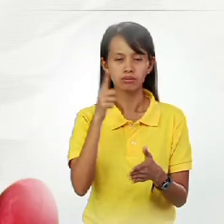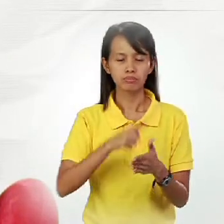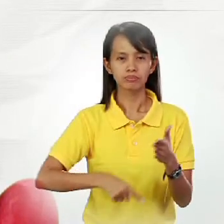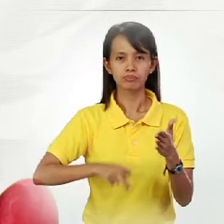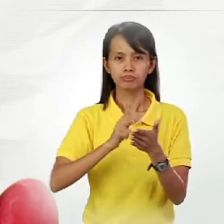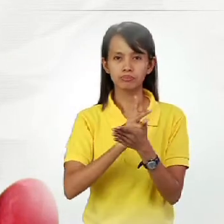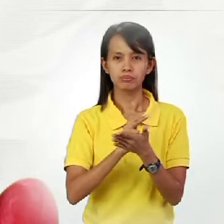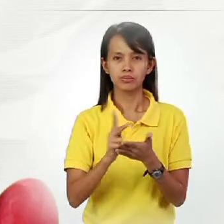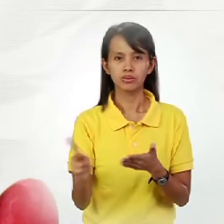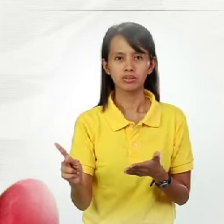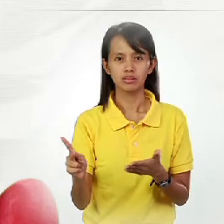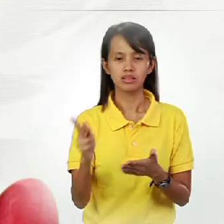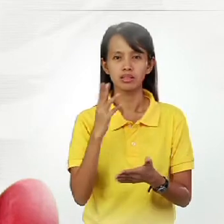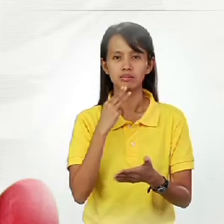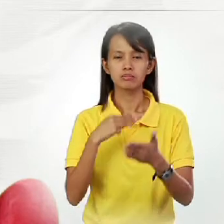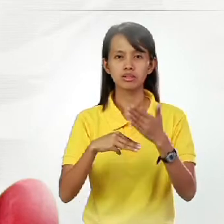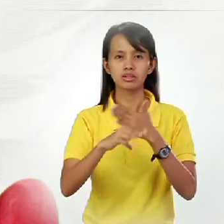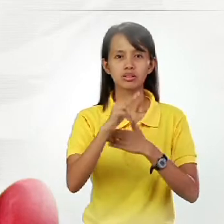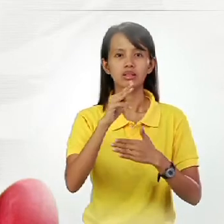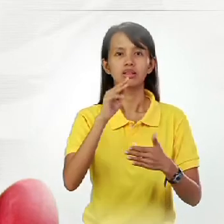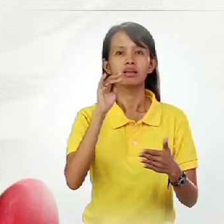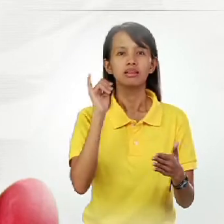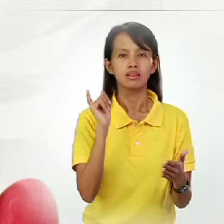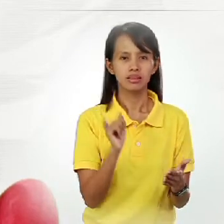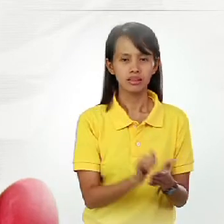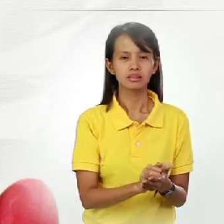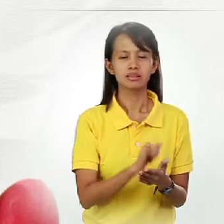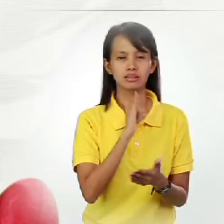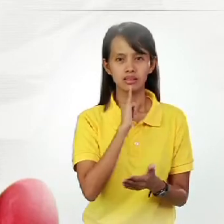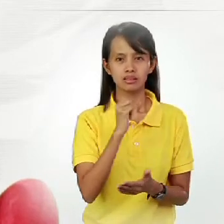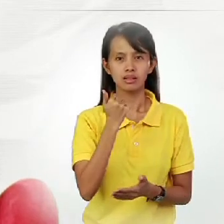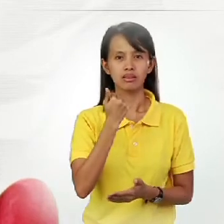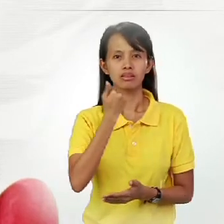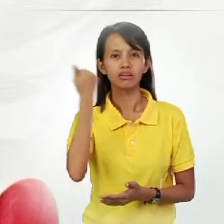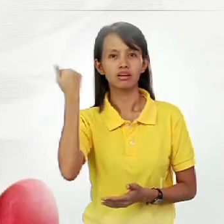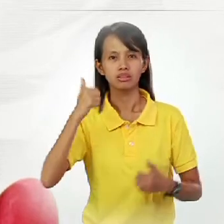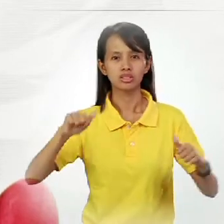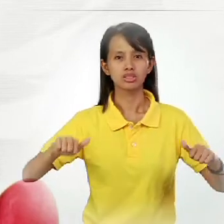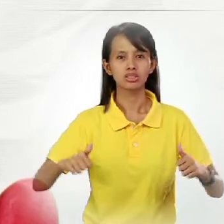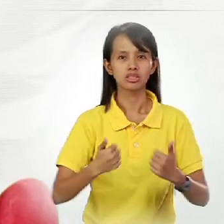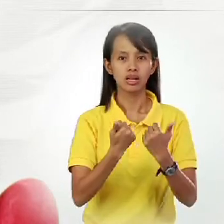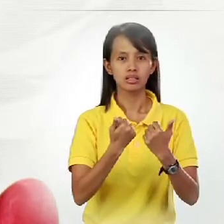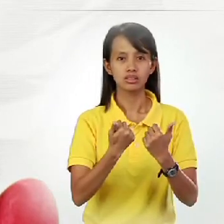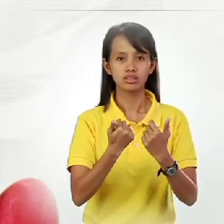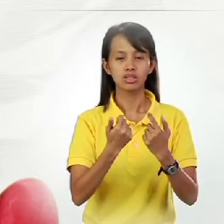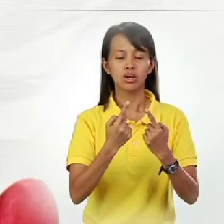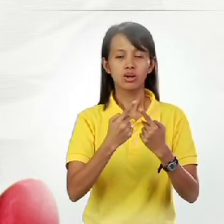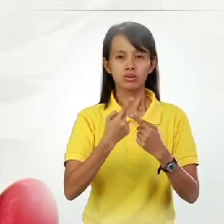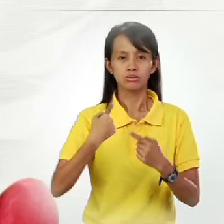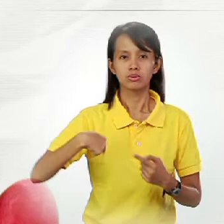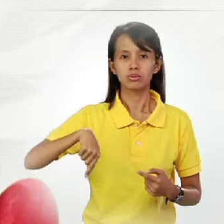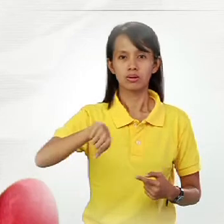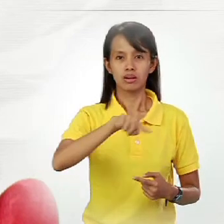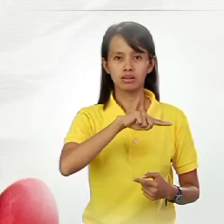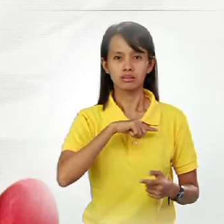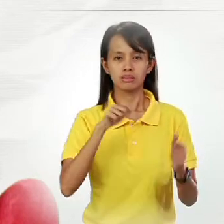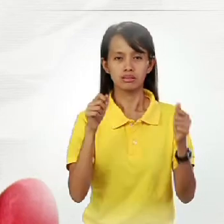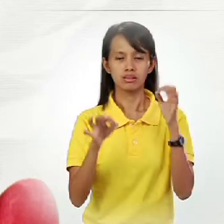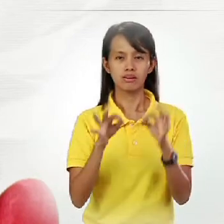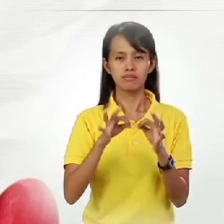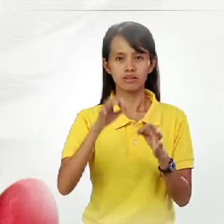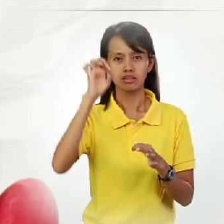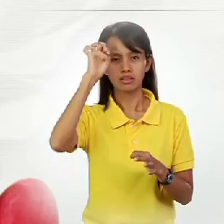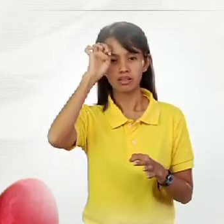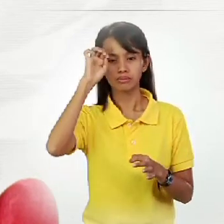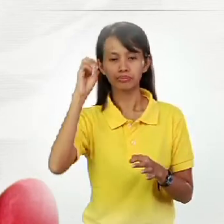What purity in mission! This is another challenge to us. If Ezekiel has already